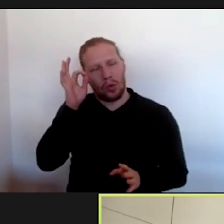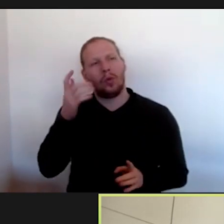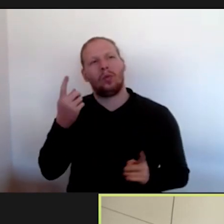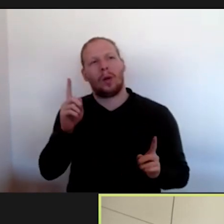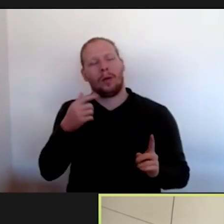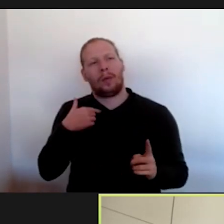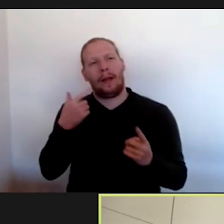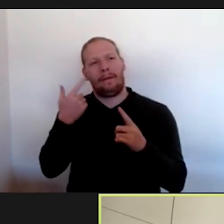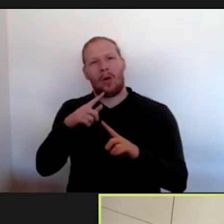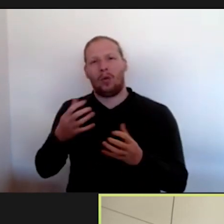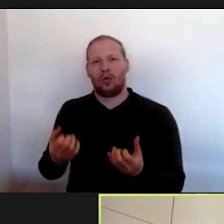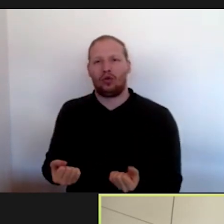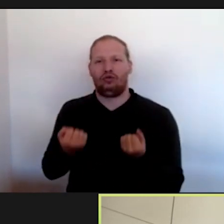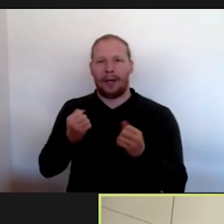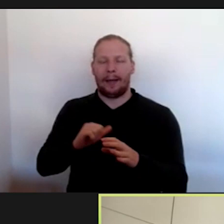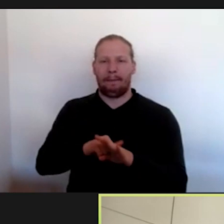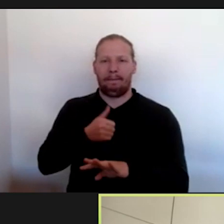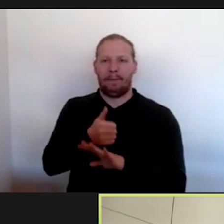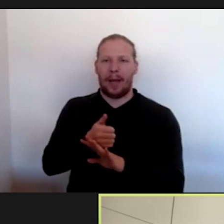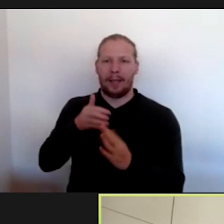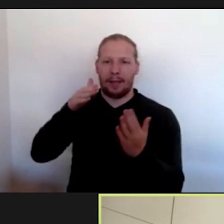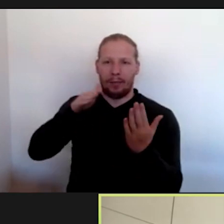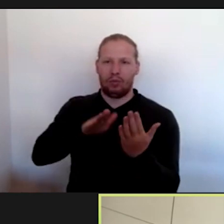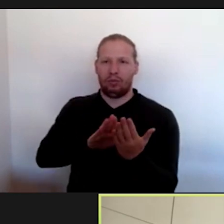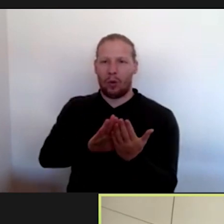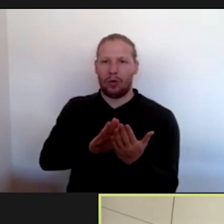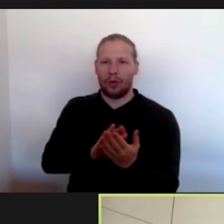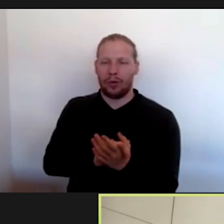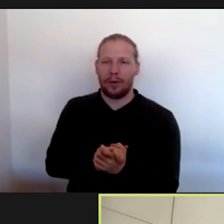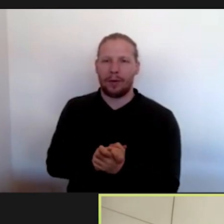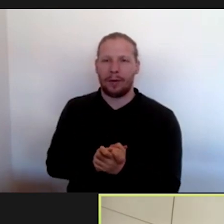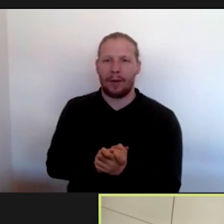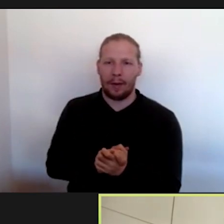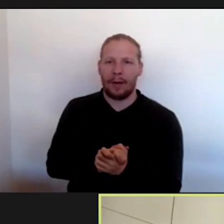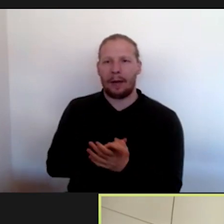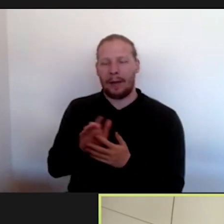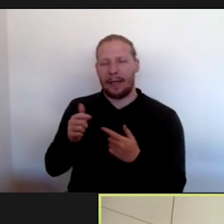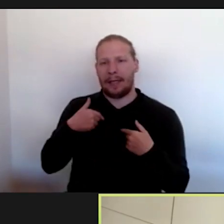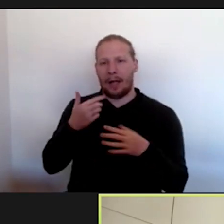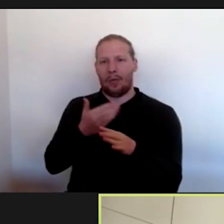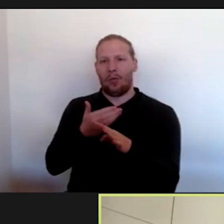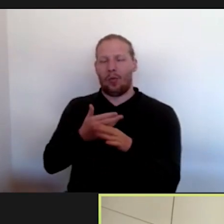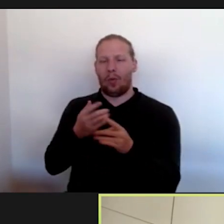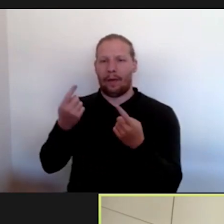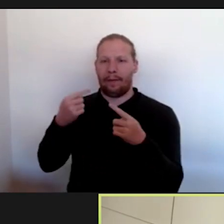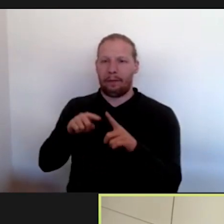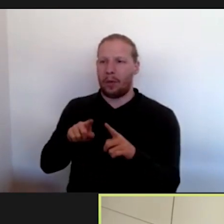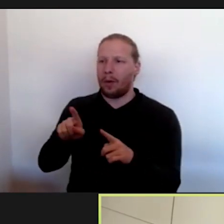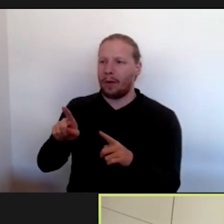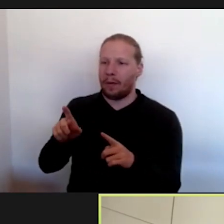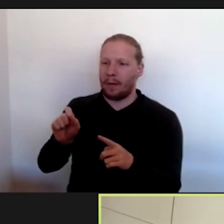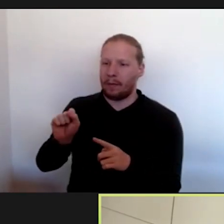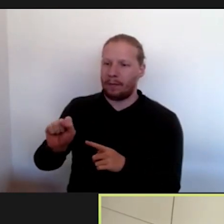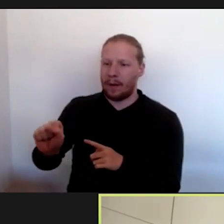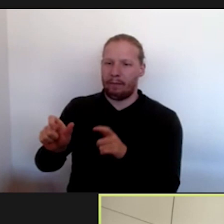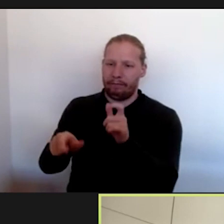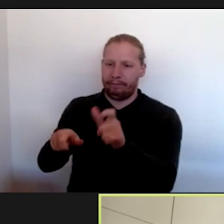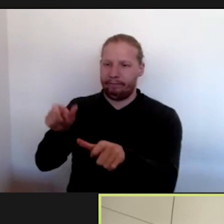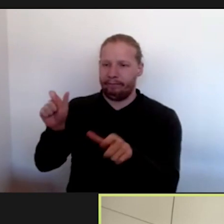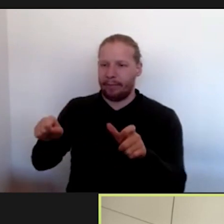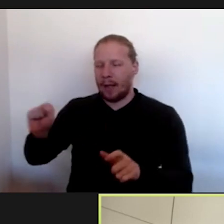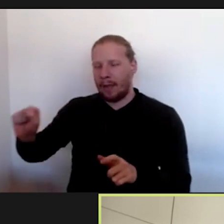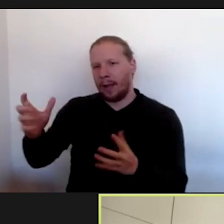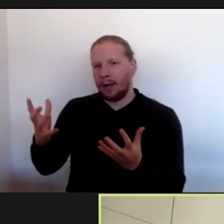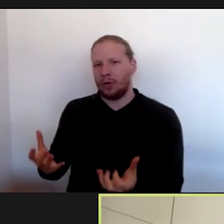approach, based on all the work we do is based on the strength of our participants, of our young people, and also